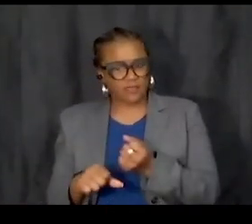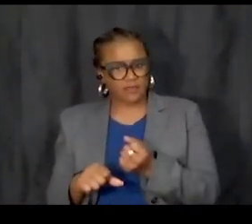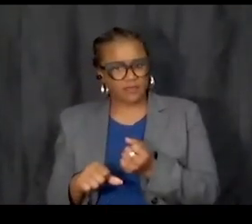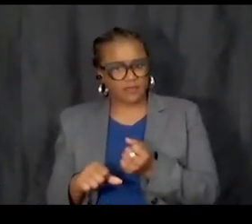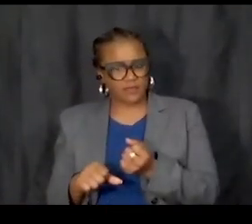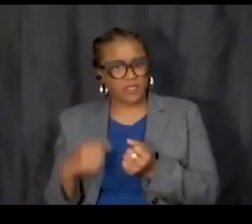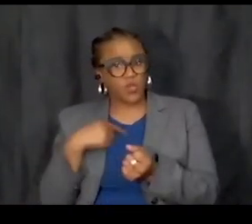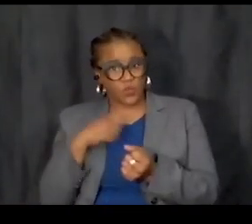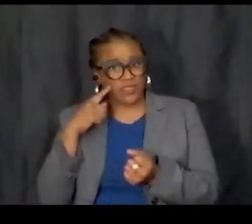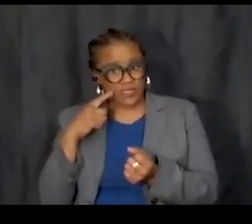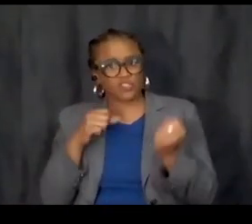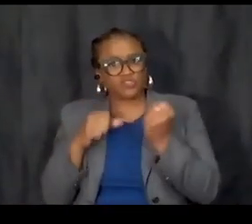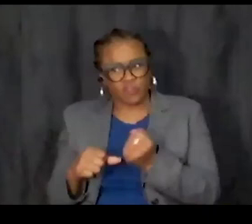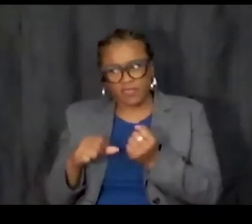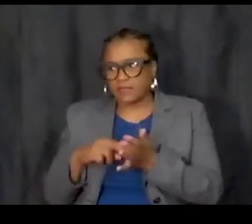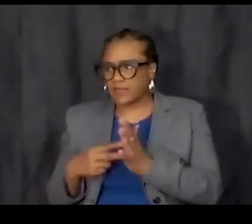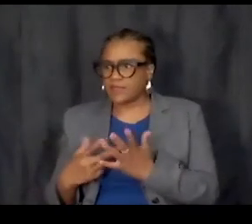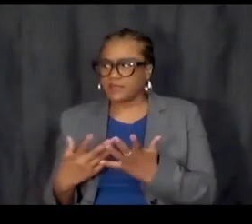of strength as, you know,